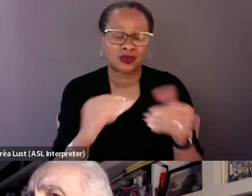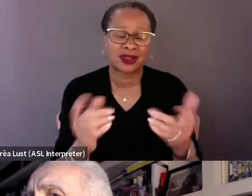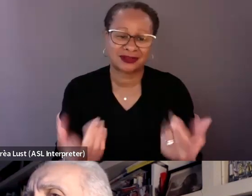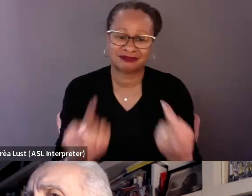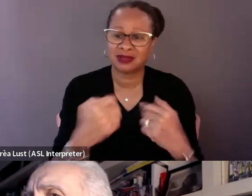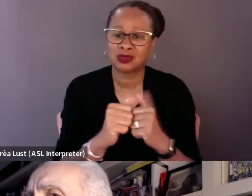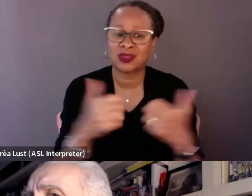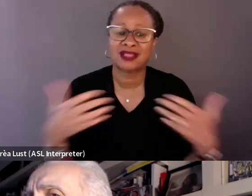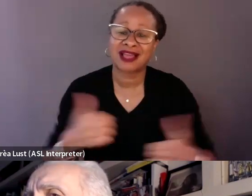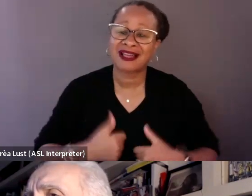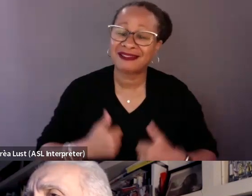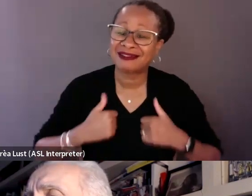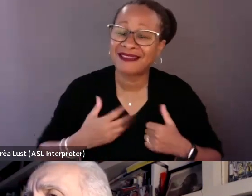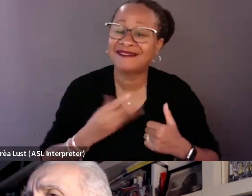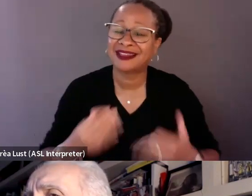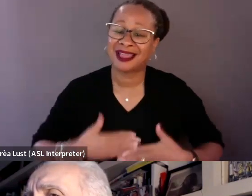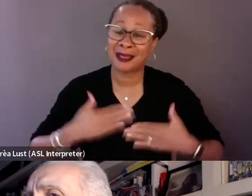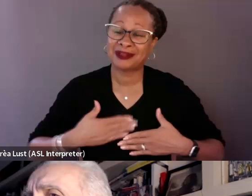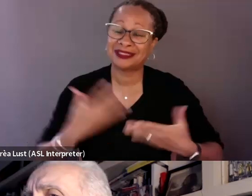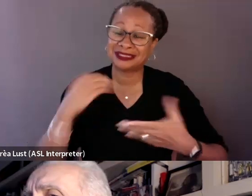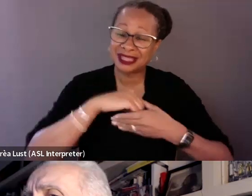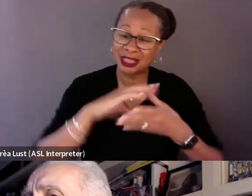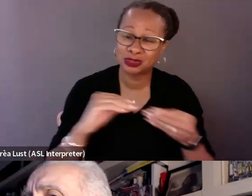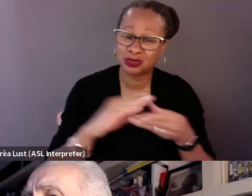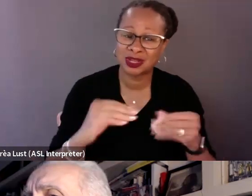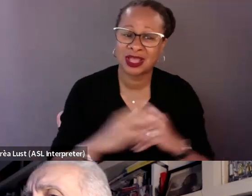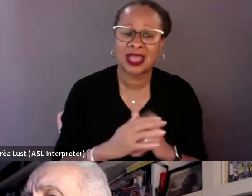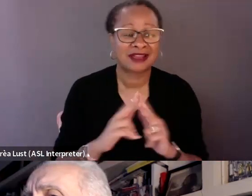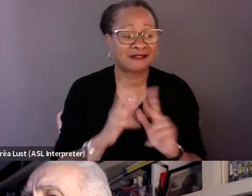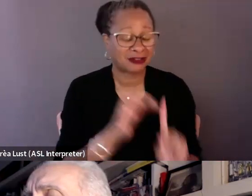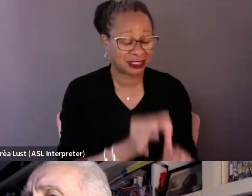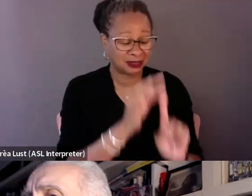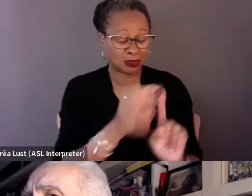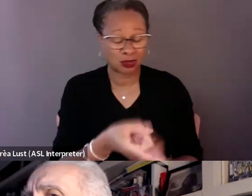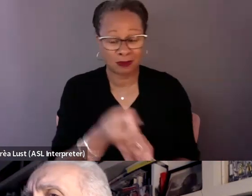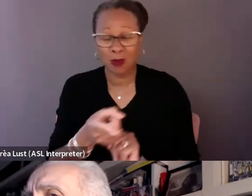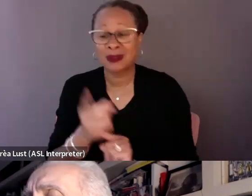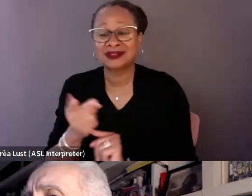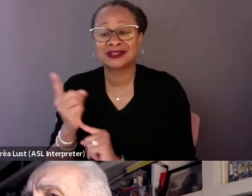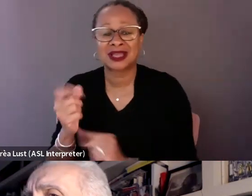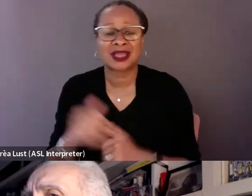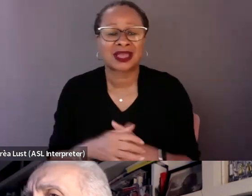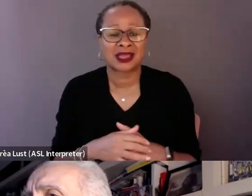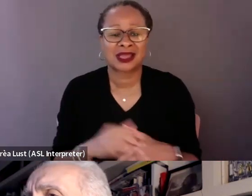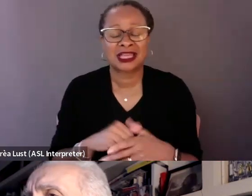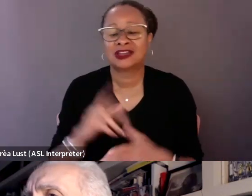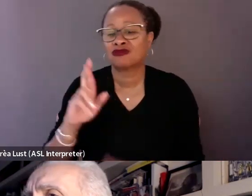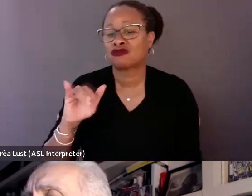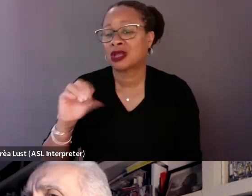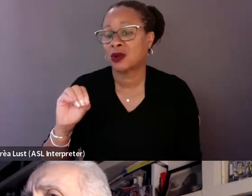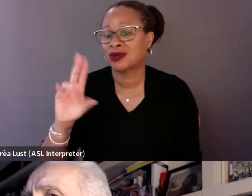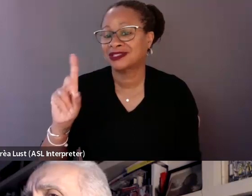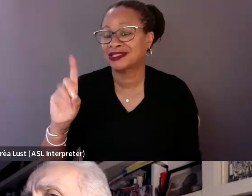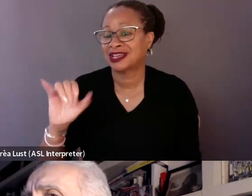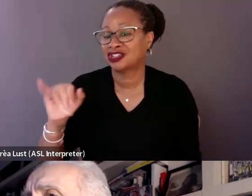of light and happiness in a special moment in Rio de Janeiro in